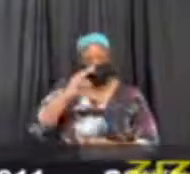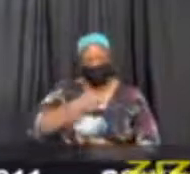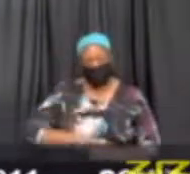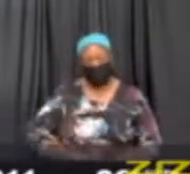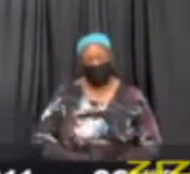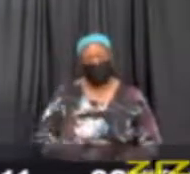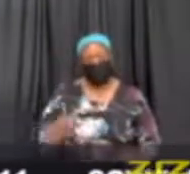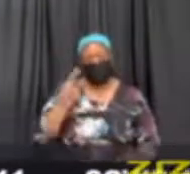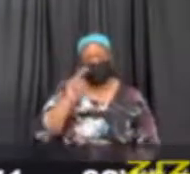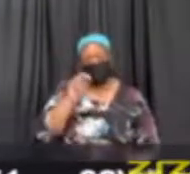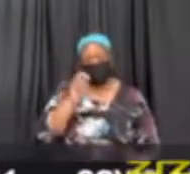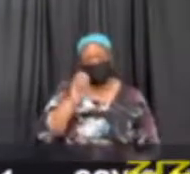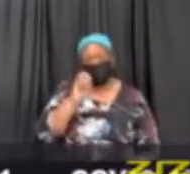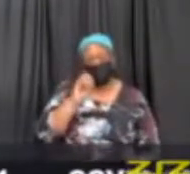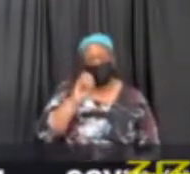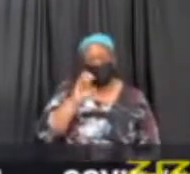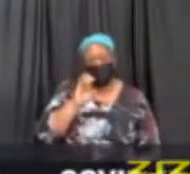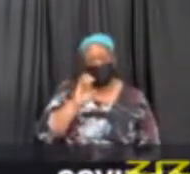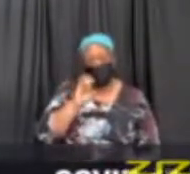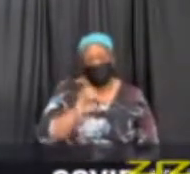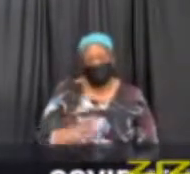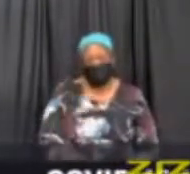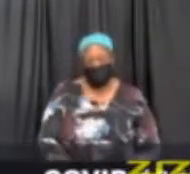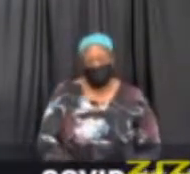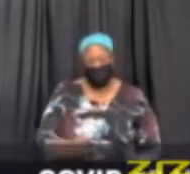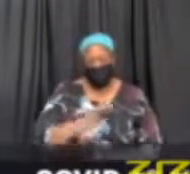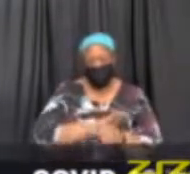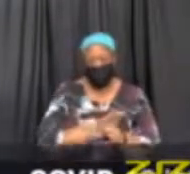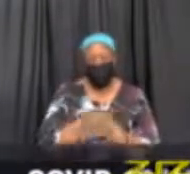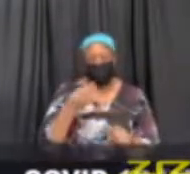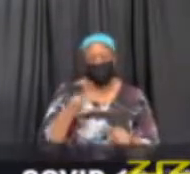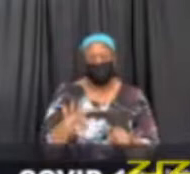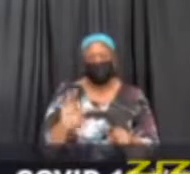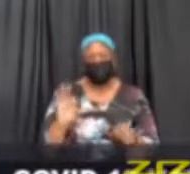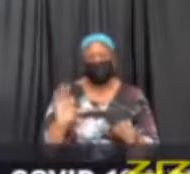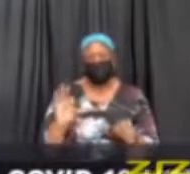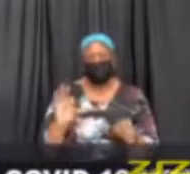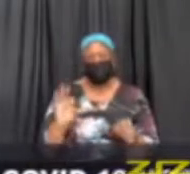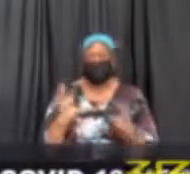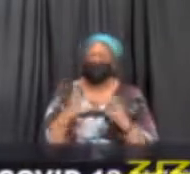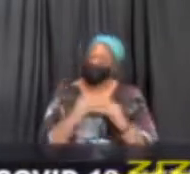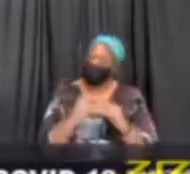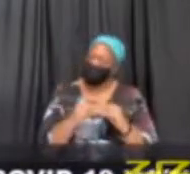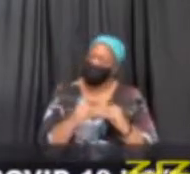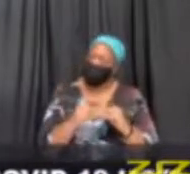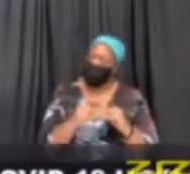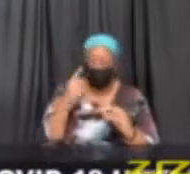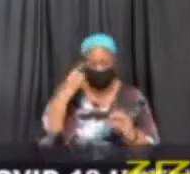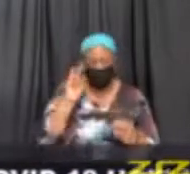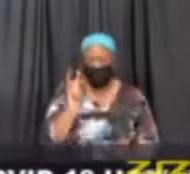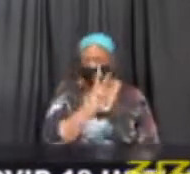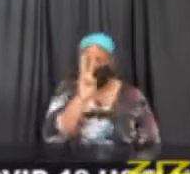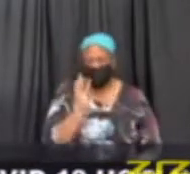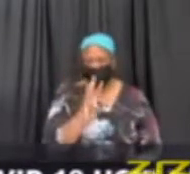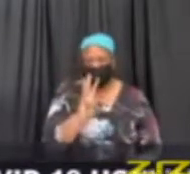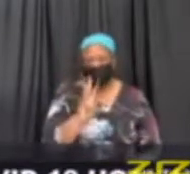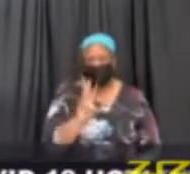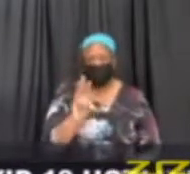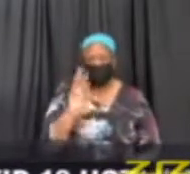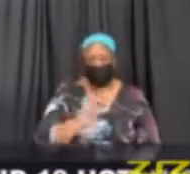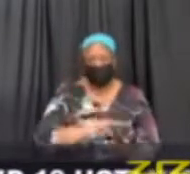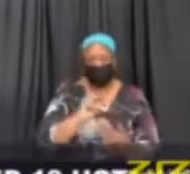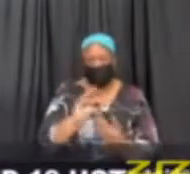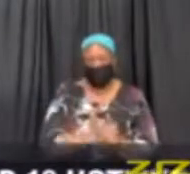our National Emergency Operations Center COVID-19 weekly briefing for Wednesday,